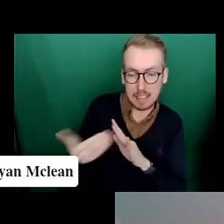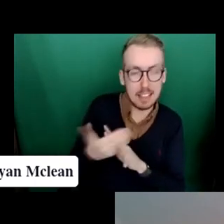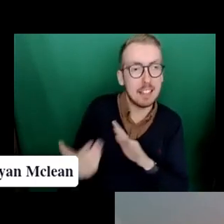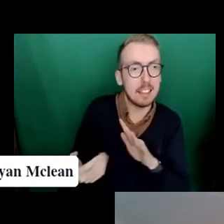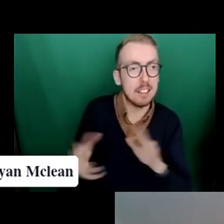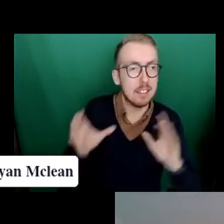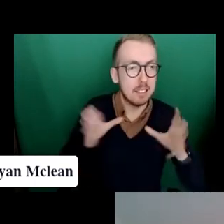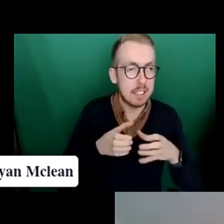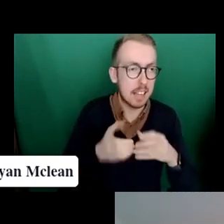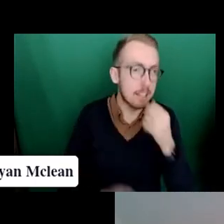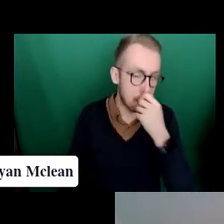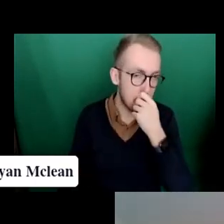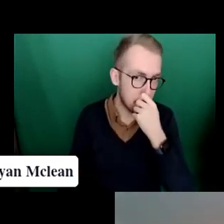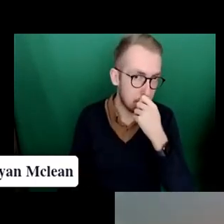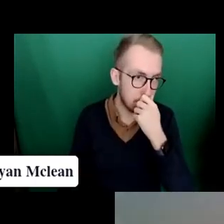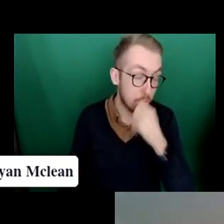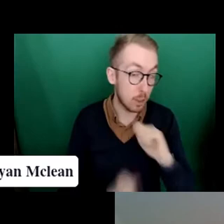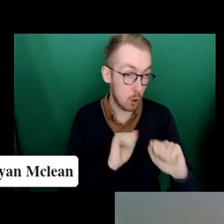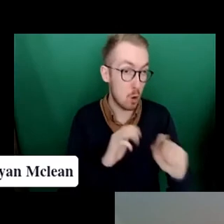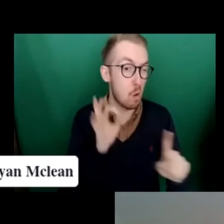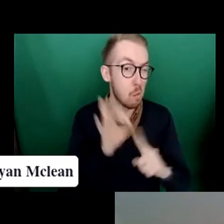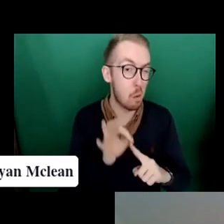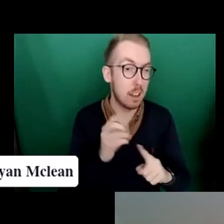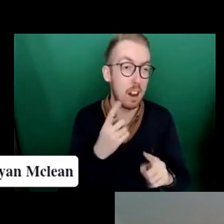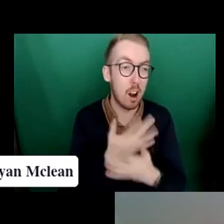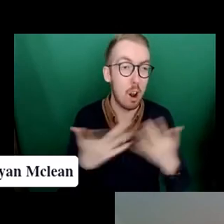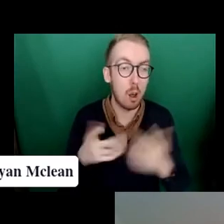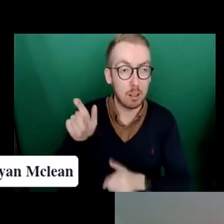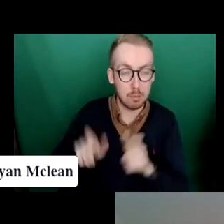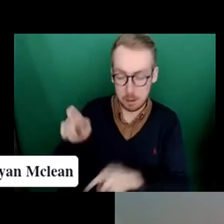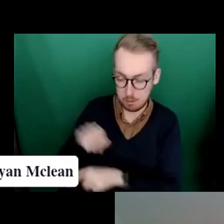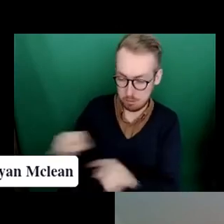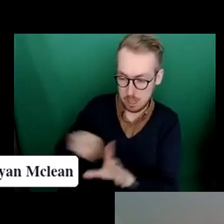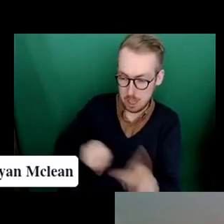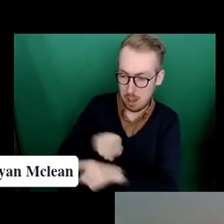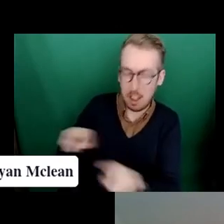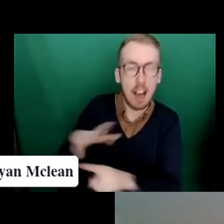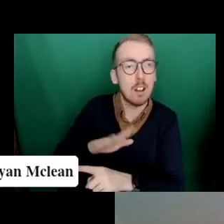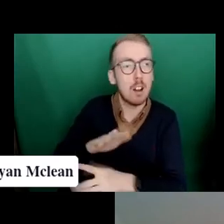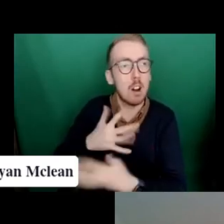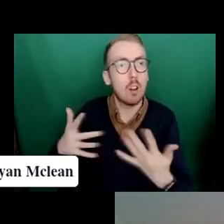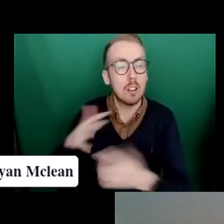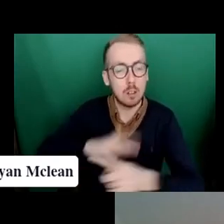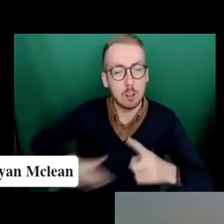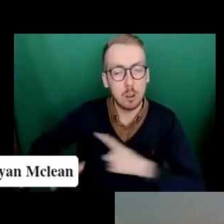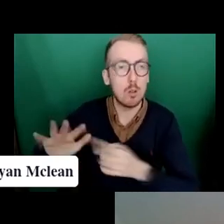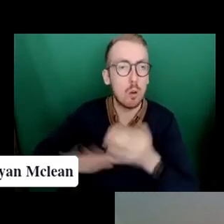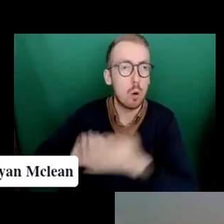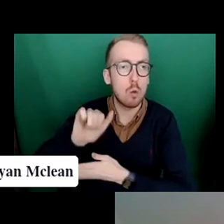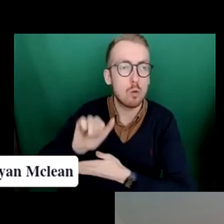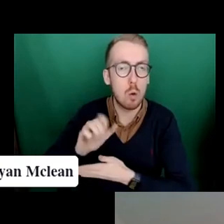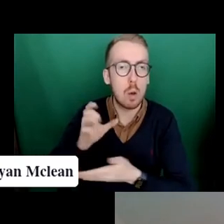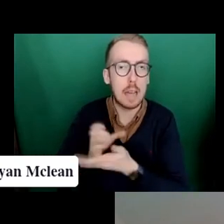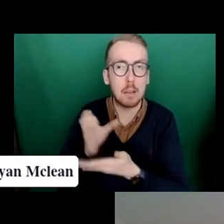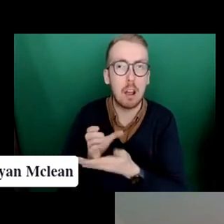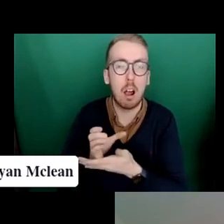your point, it's about actually a lot of young people come with a lot of social and cultural capital, whether that's, and particularly when I'm